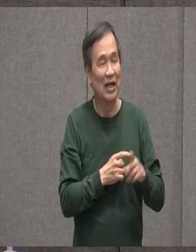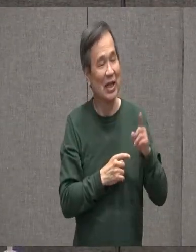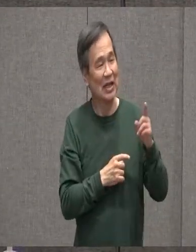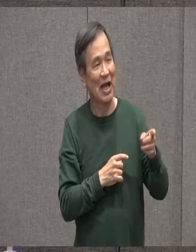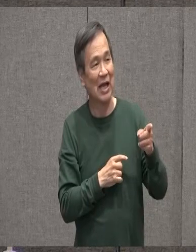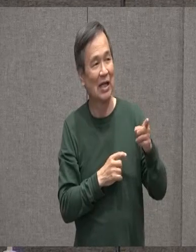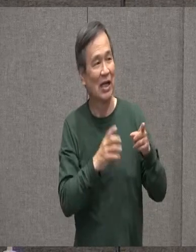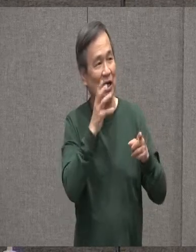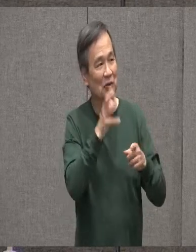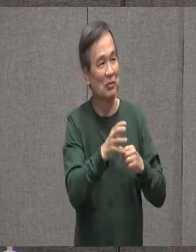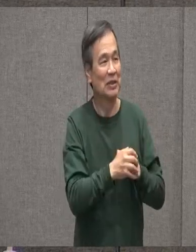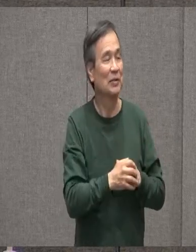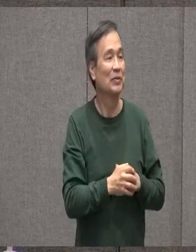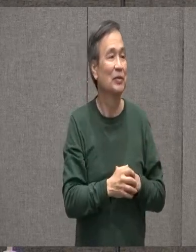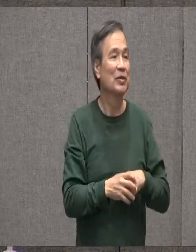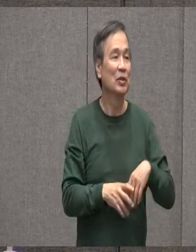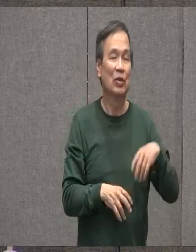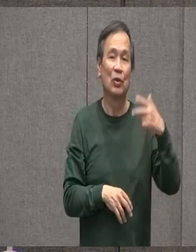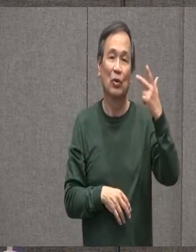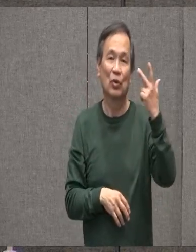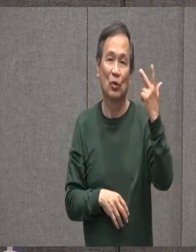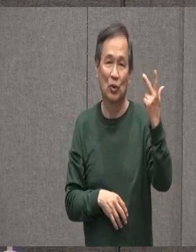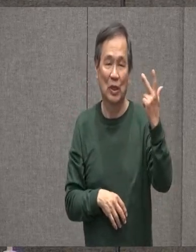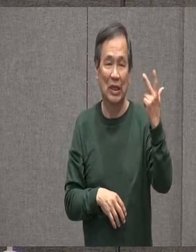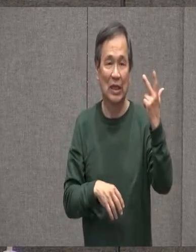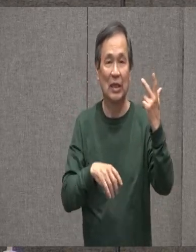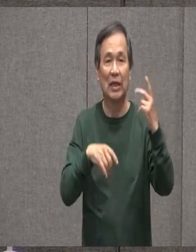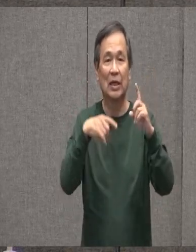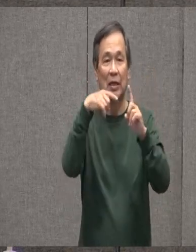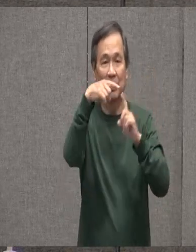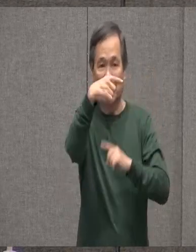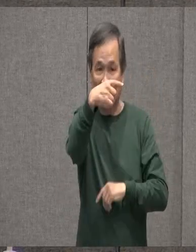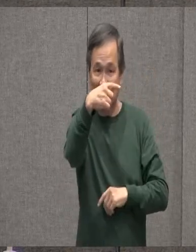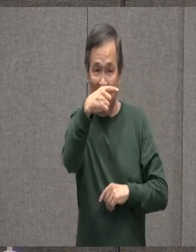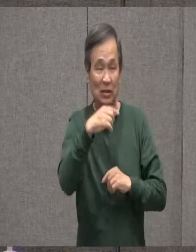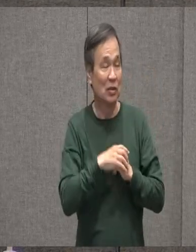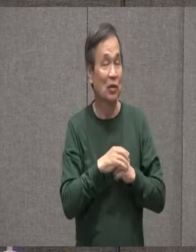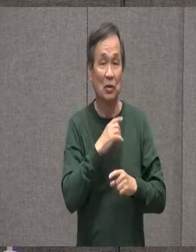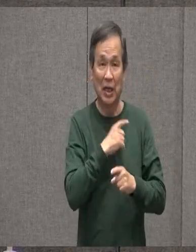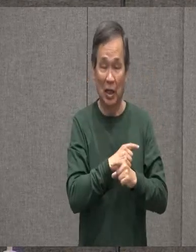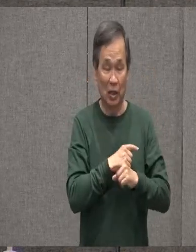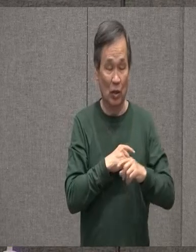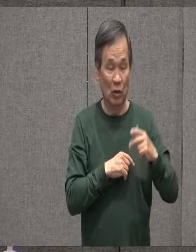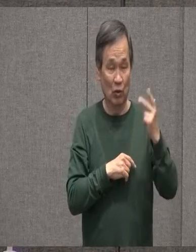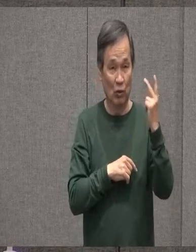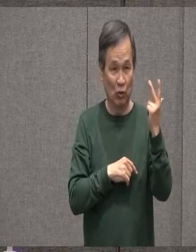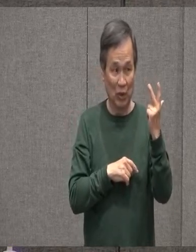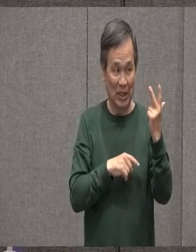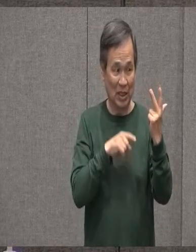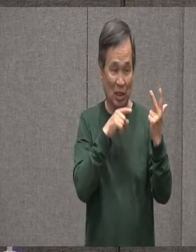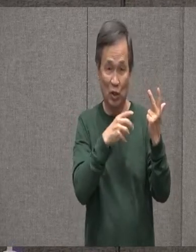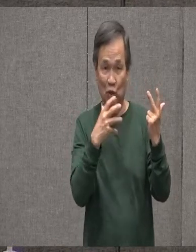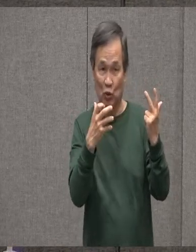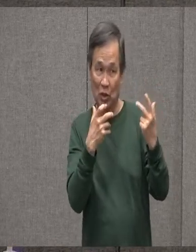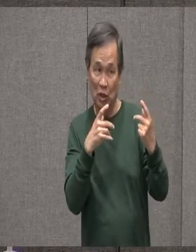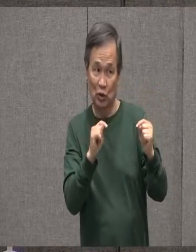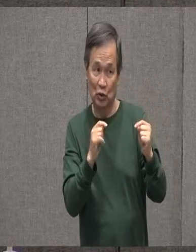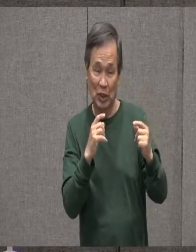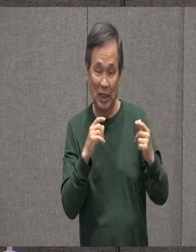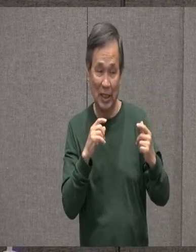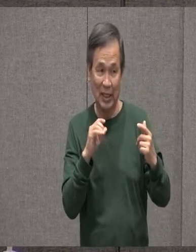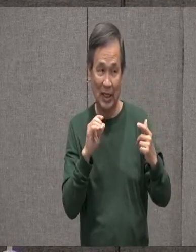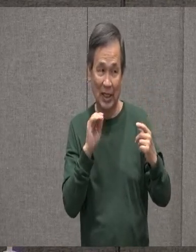reasoning about how the numbers are going to be, and you have to be a little bit strategic into where you're going to put each of these numbers so you don't repeat